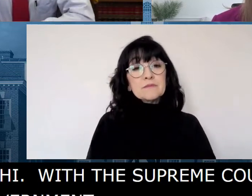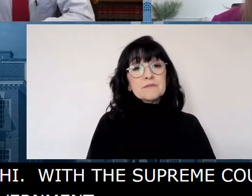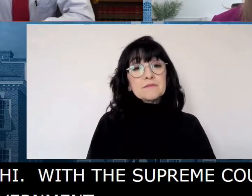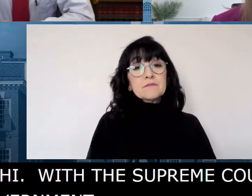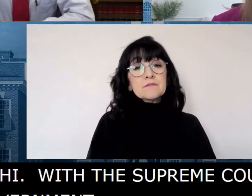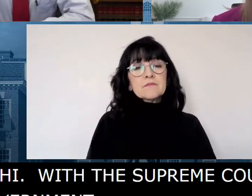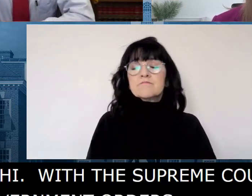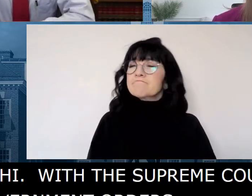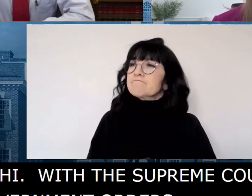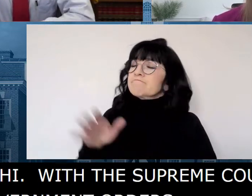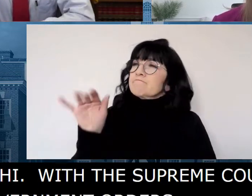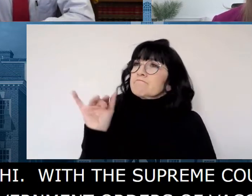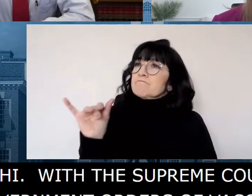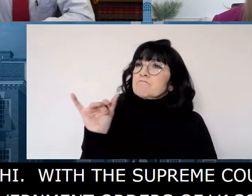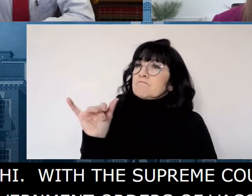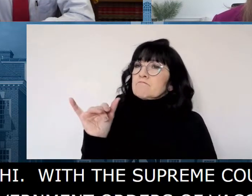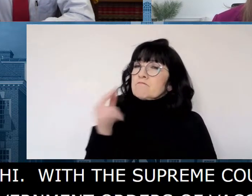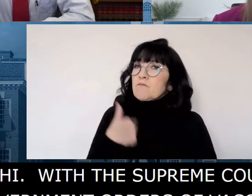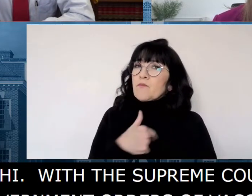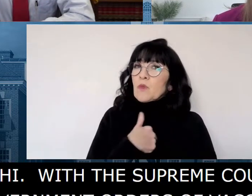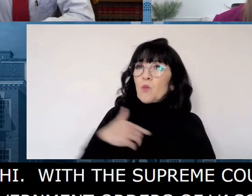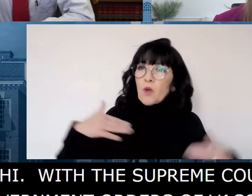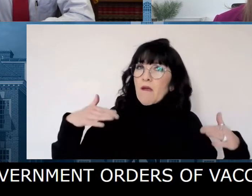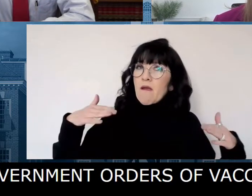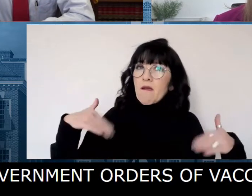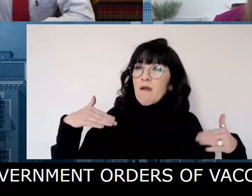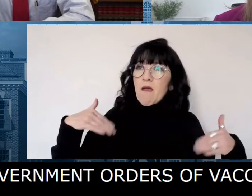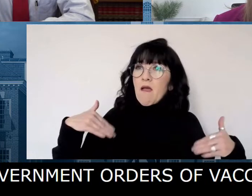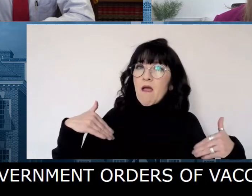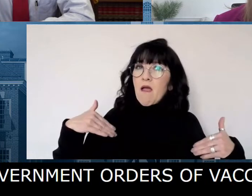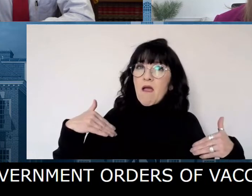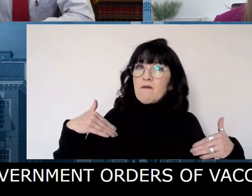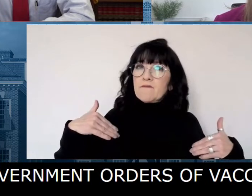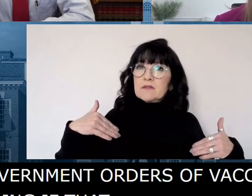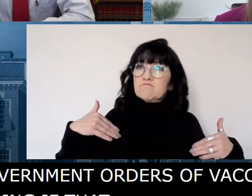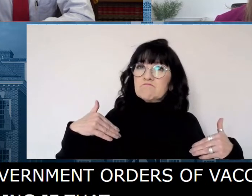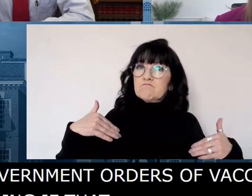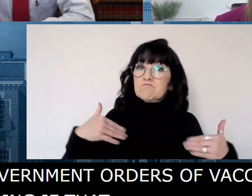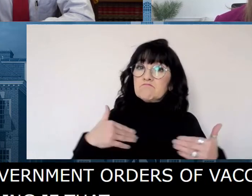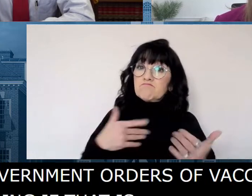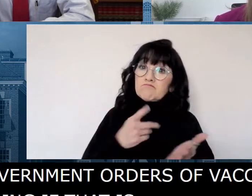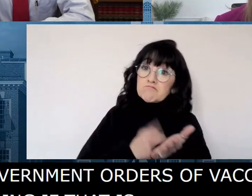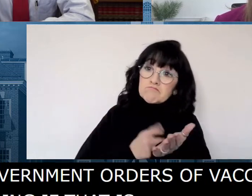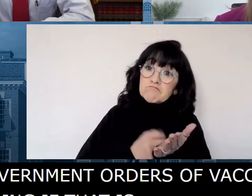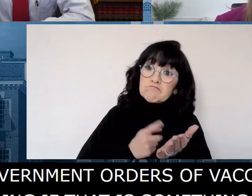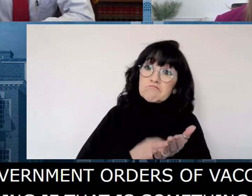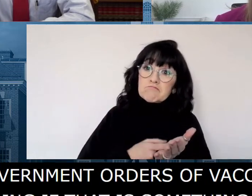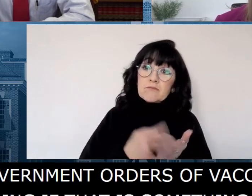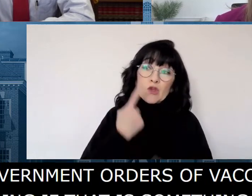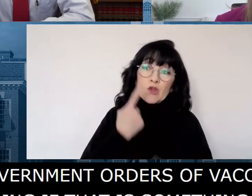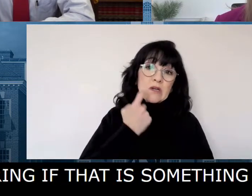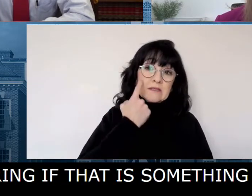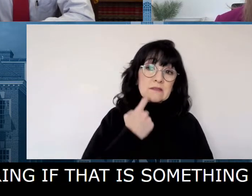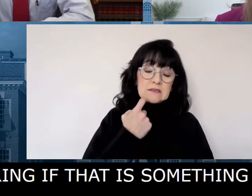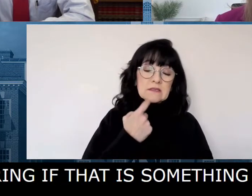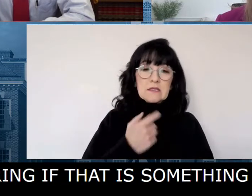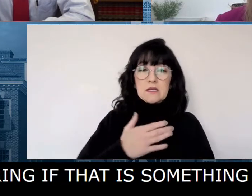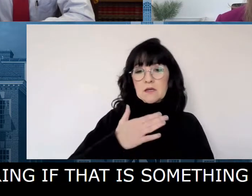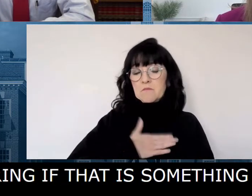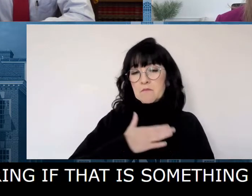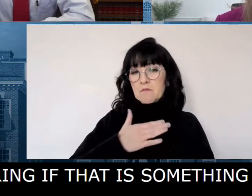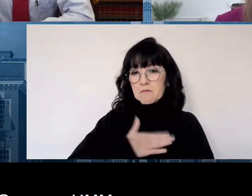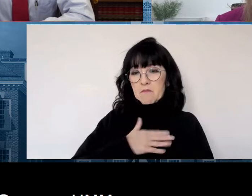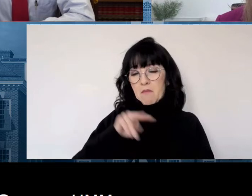It's not something that we've talked about recently. My own view,